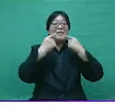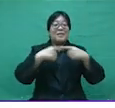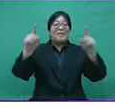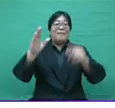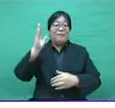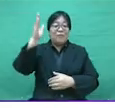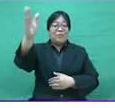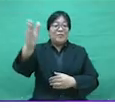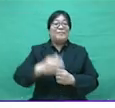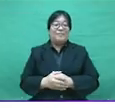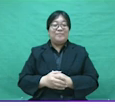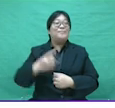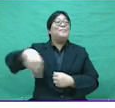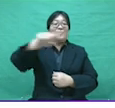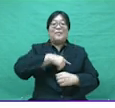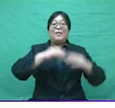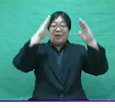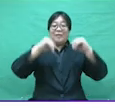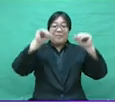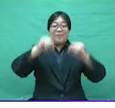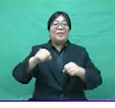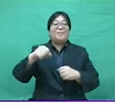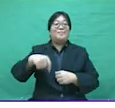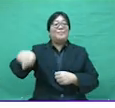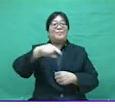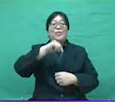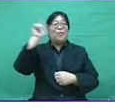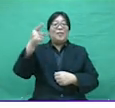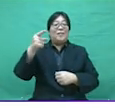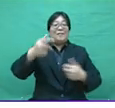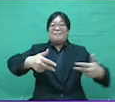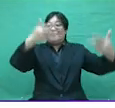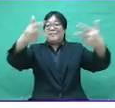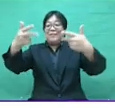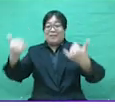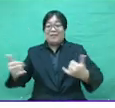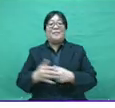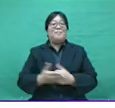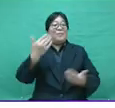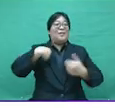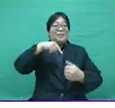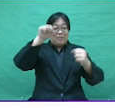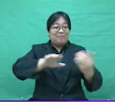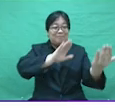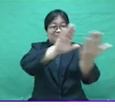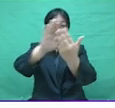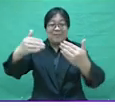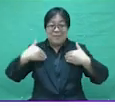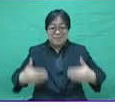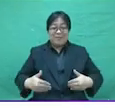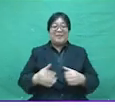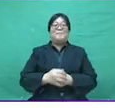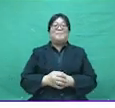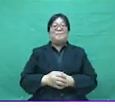a successful future where we hopefully see us not only on screen, but in person.